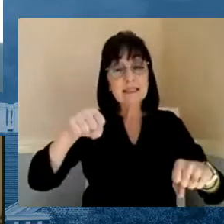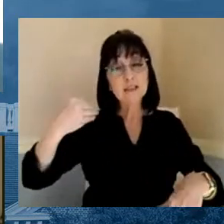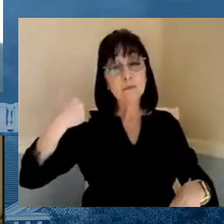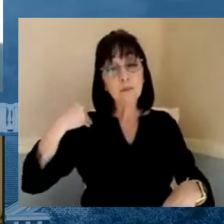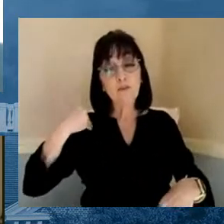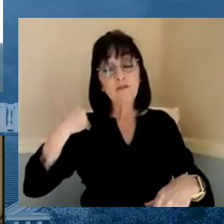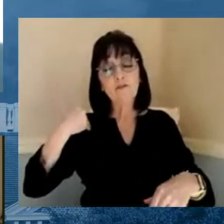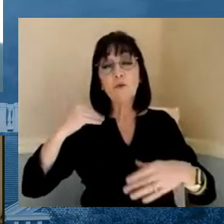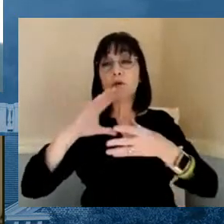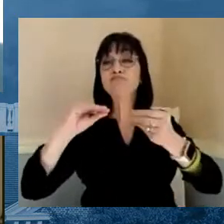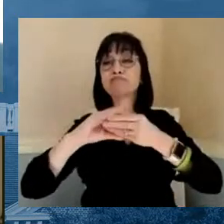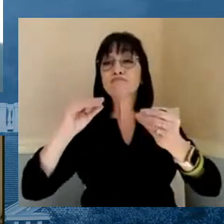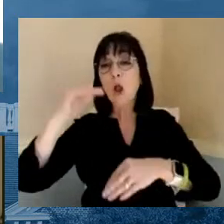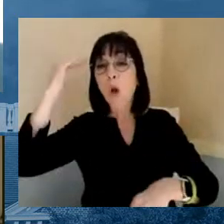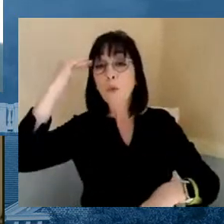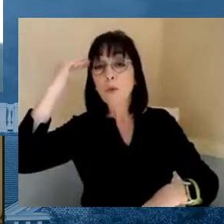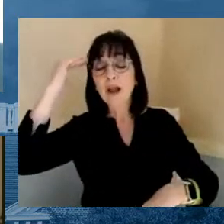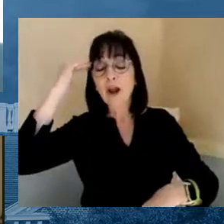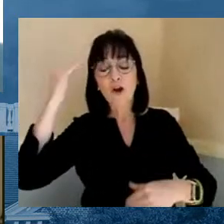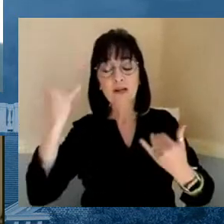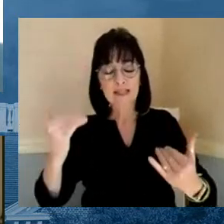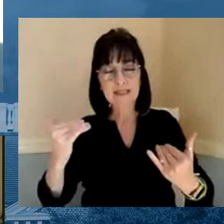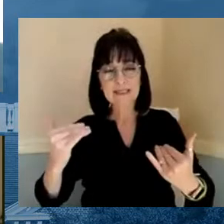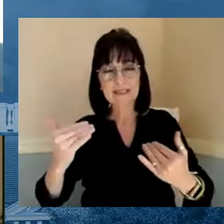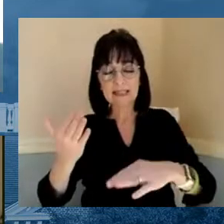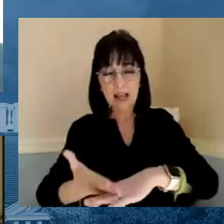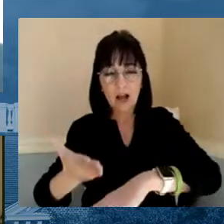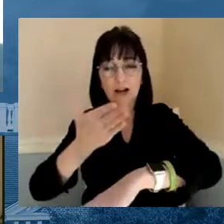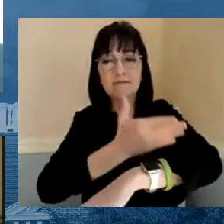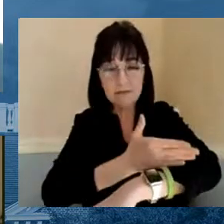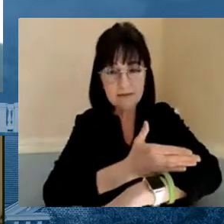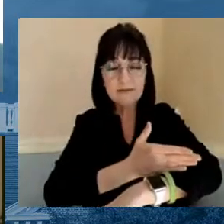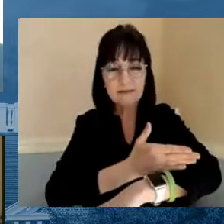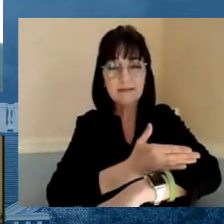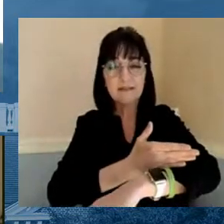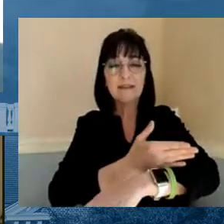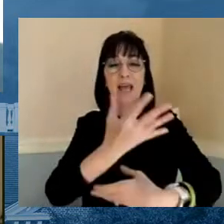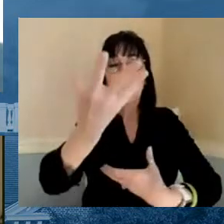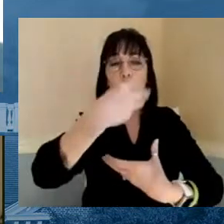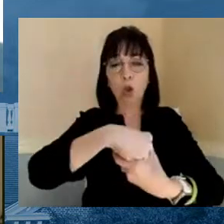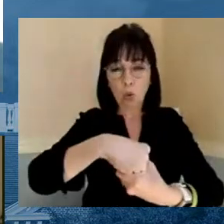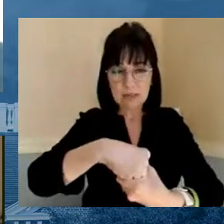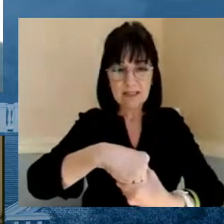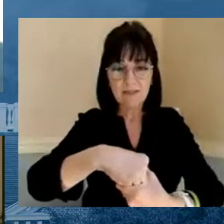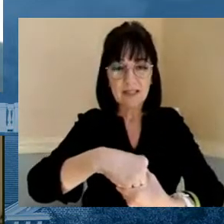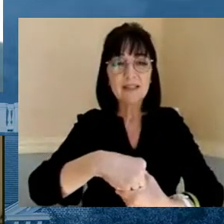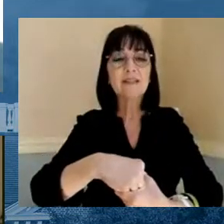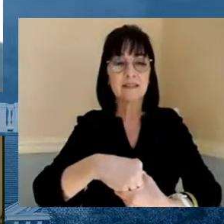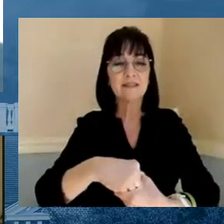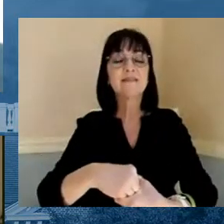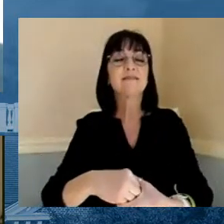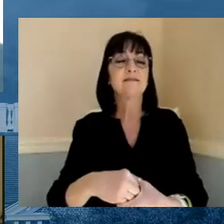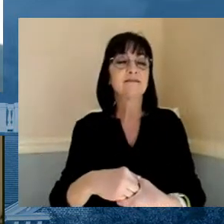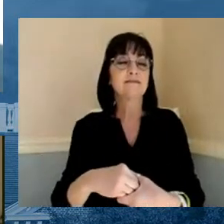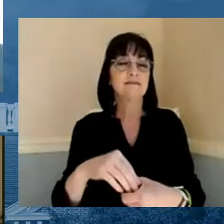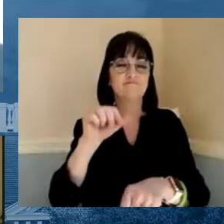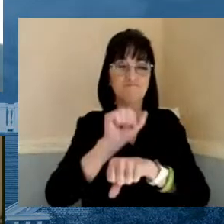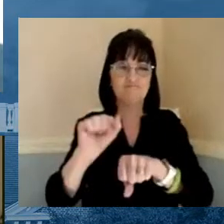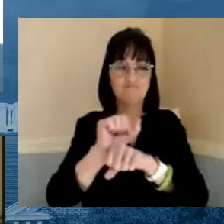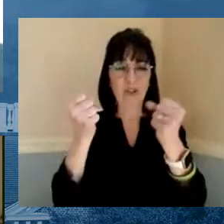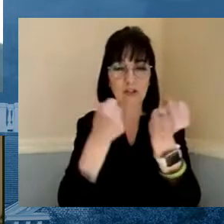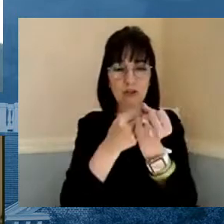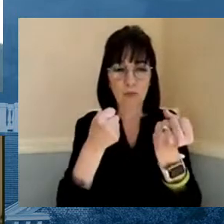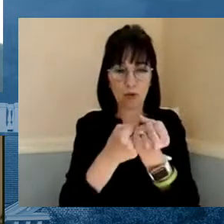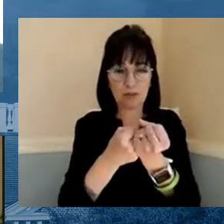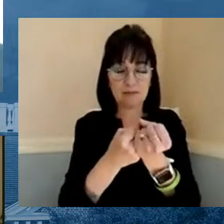and inclusivity. I think it's an incredibly important step in the work that we do. Thank you. Well, thank you for your